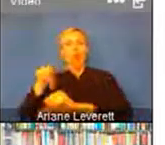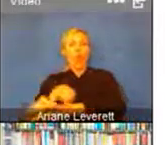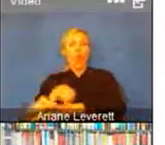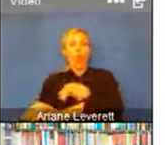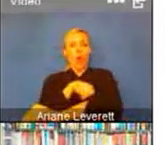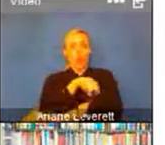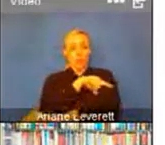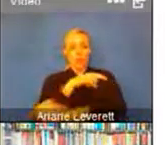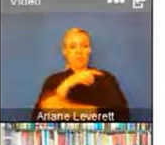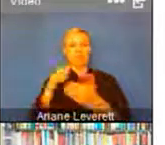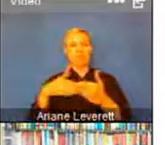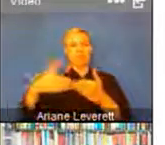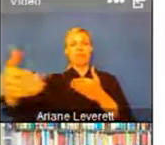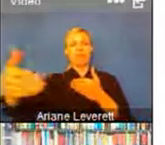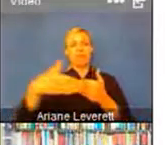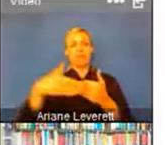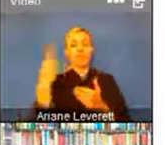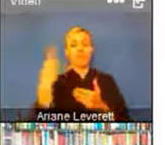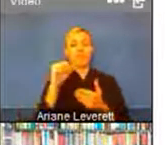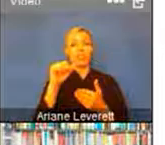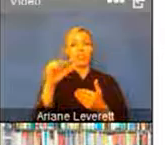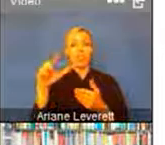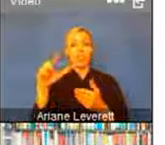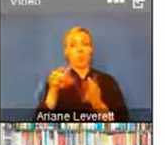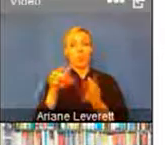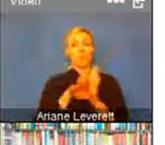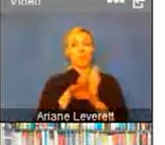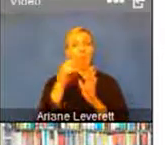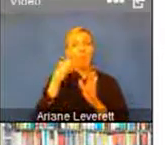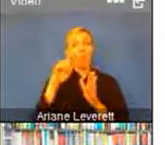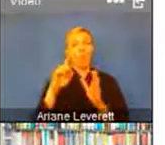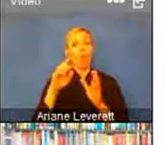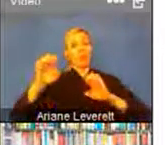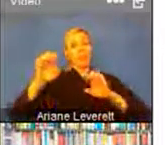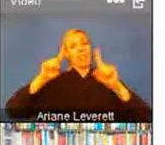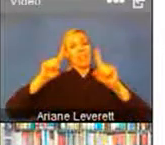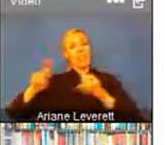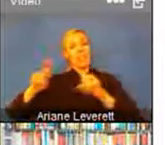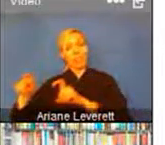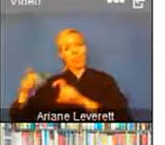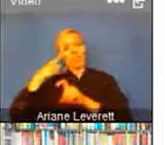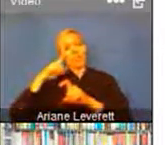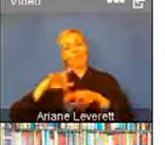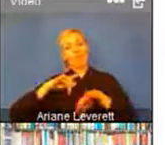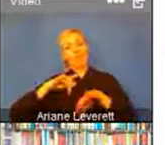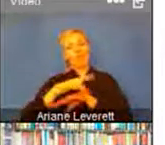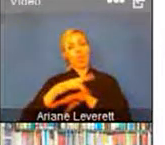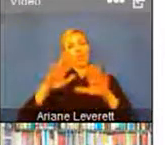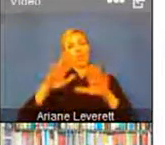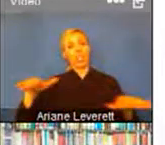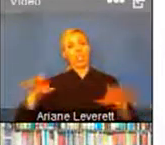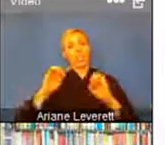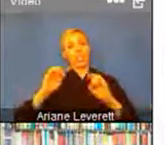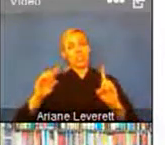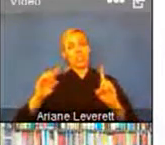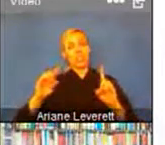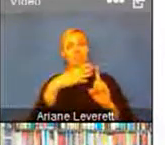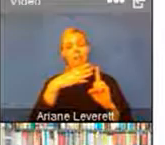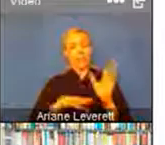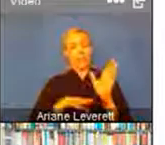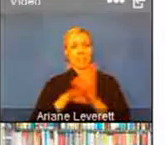greatest effects are from holistic programs where parental support, nutrition, health, and education are combined in